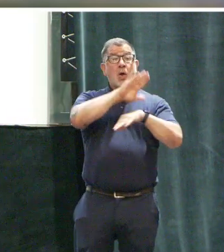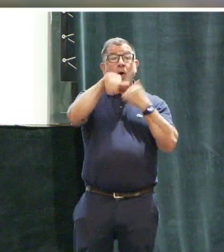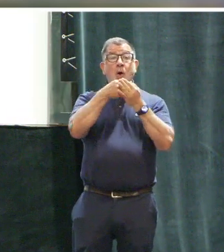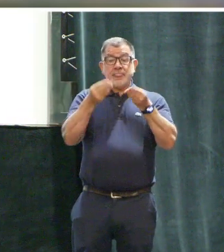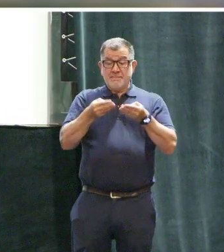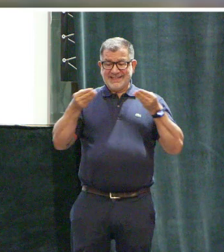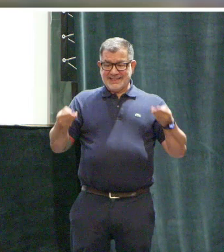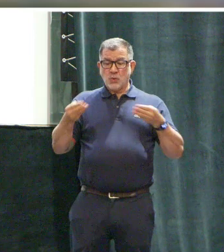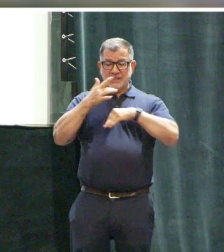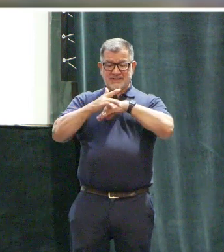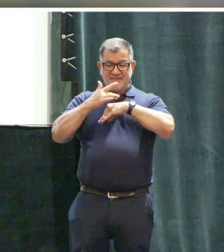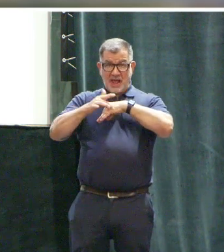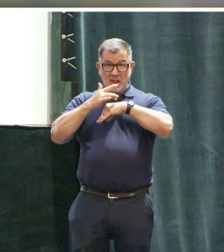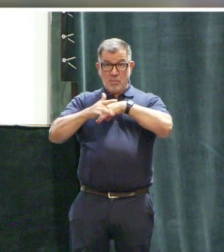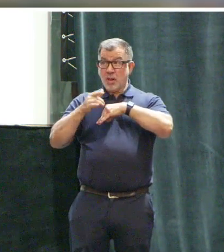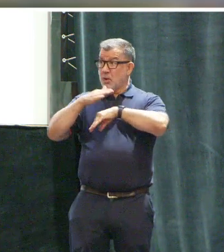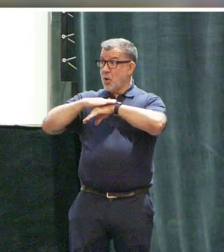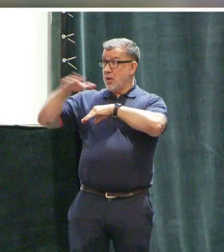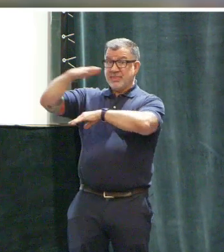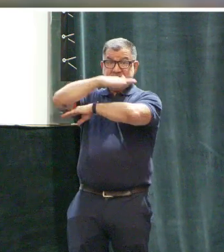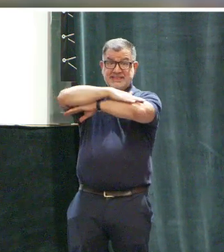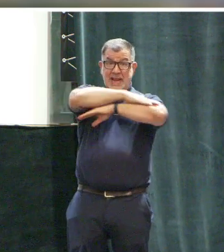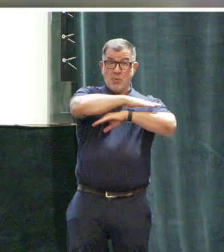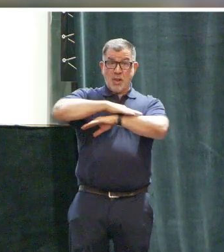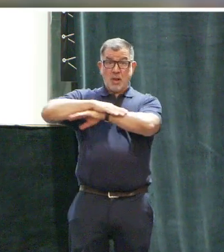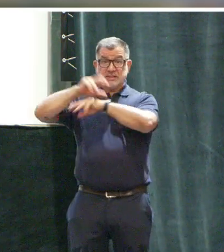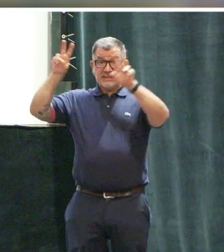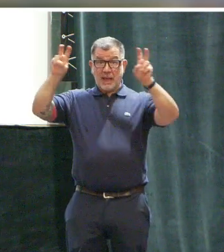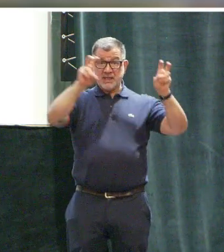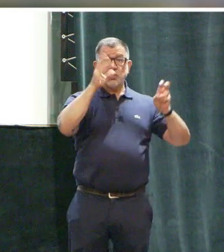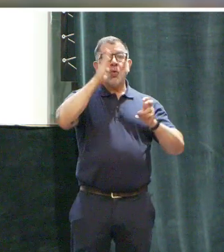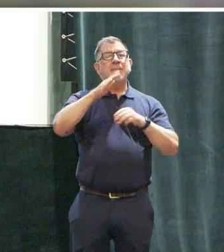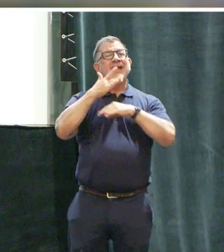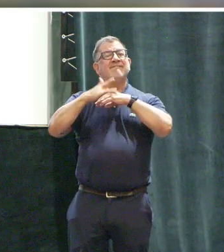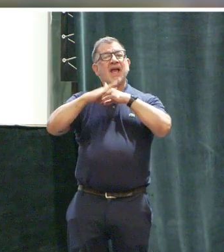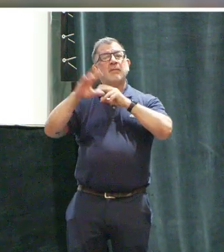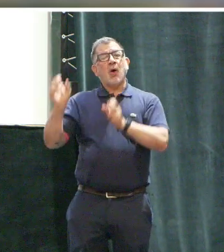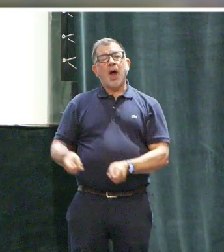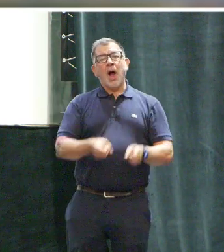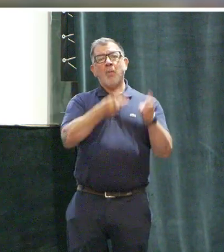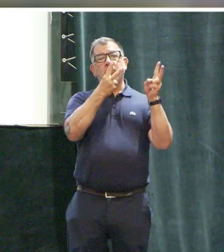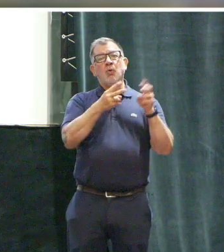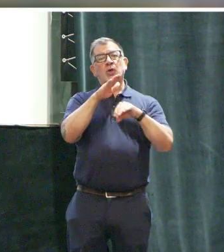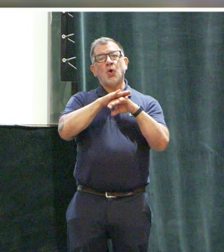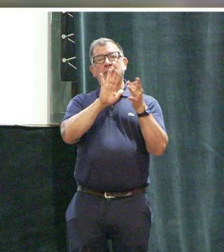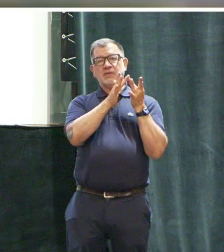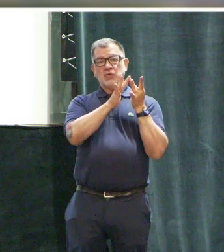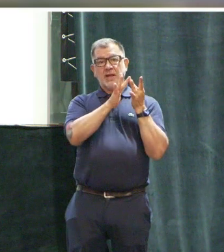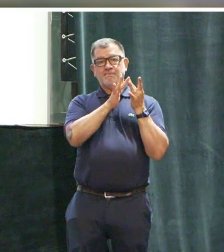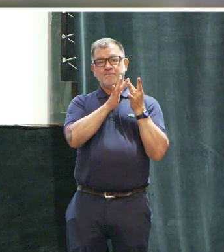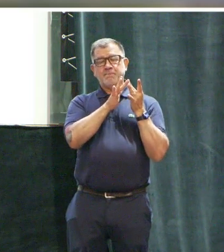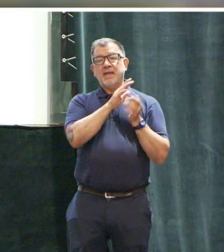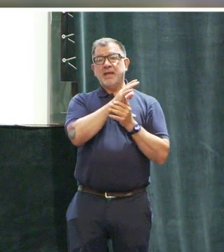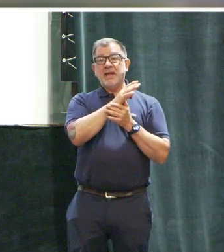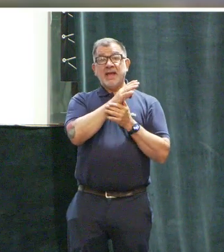is in the on the table topics tonight is going to be uploaded online, and the activity